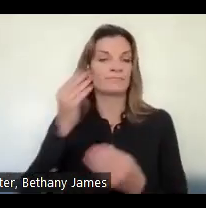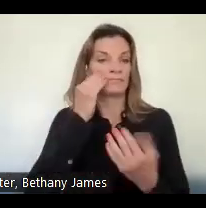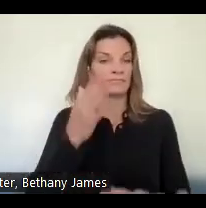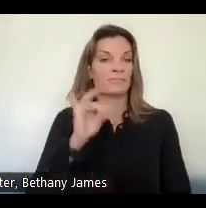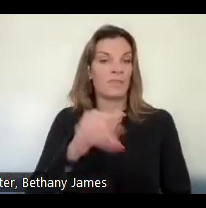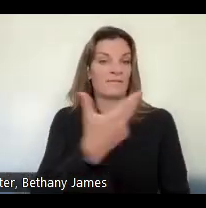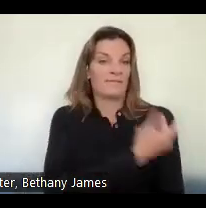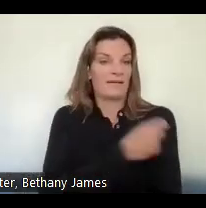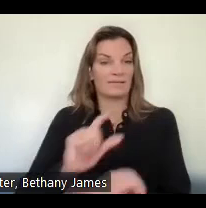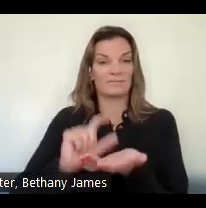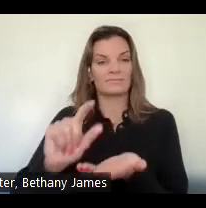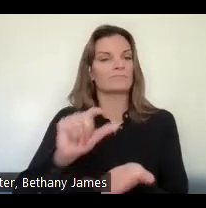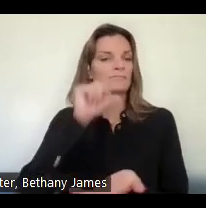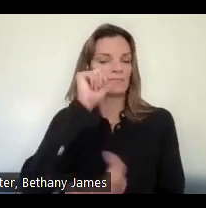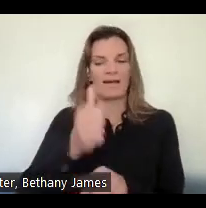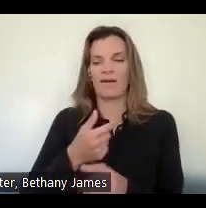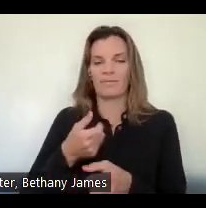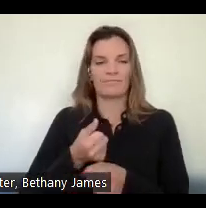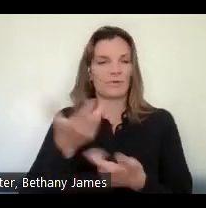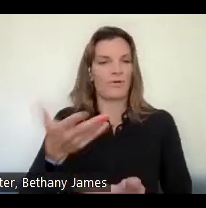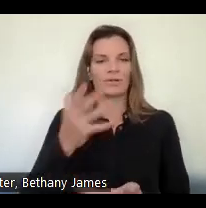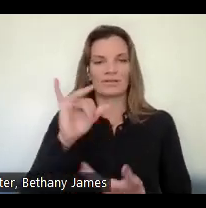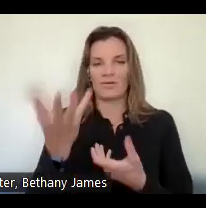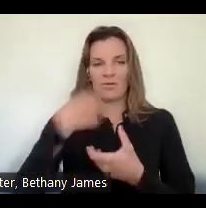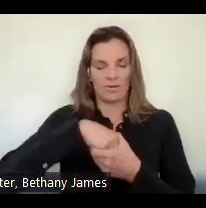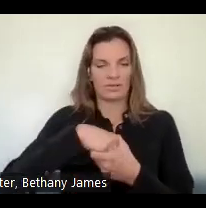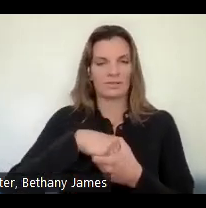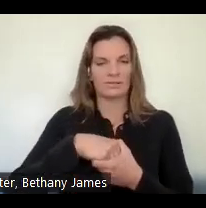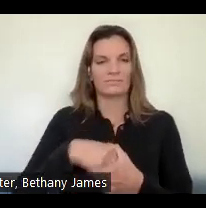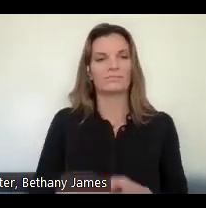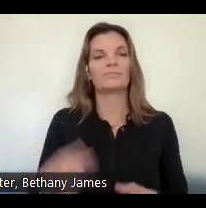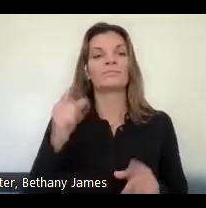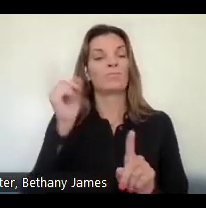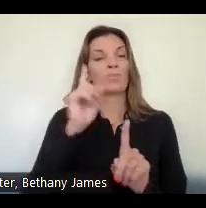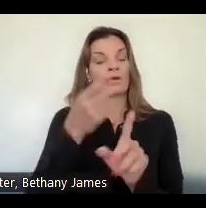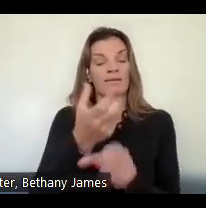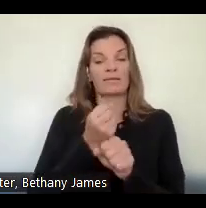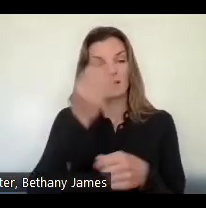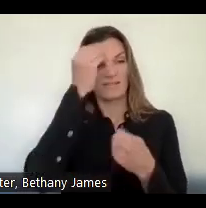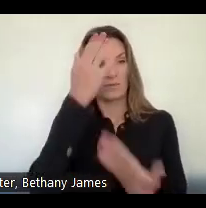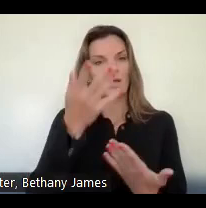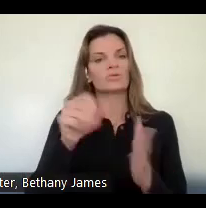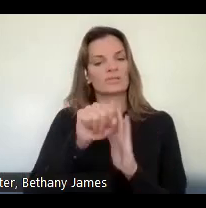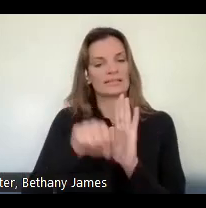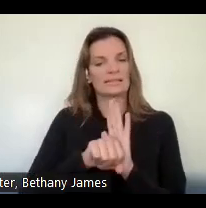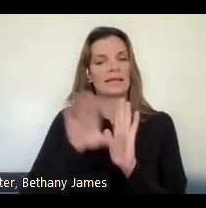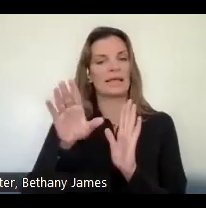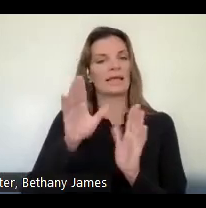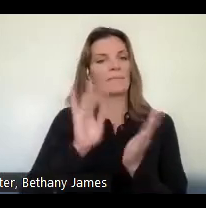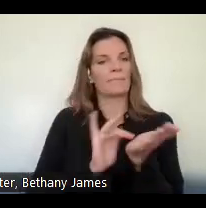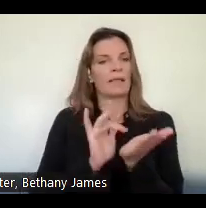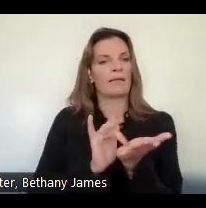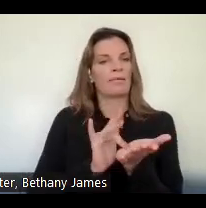the information from the CDC and from the state's medical community. And the